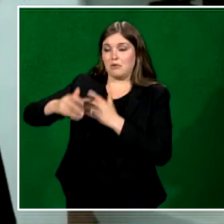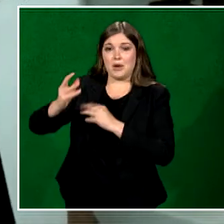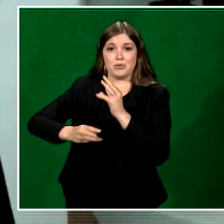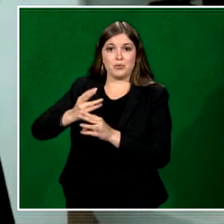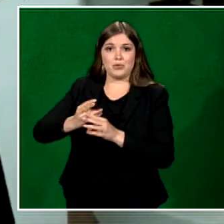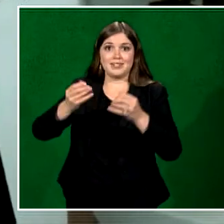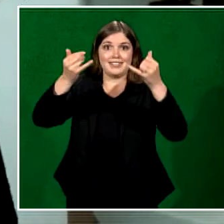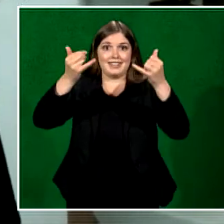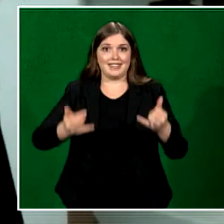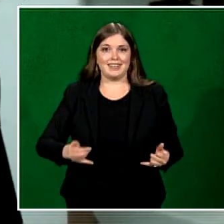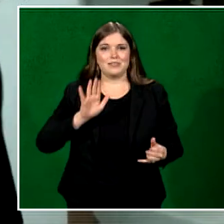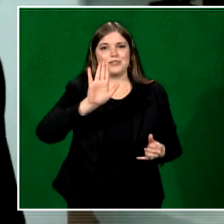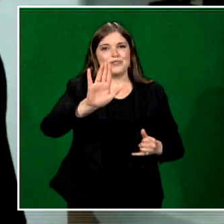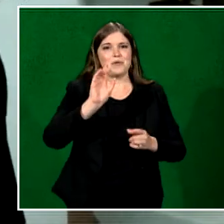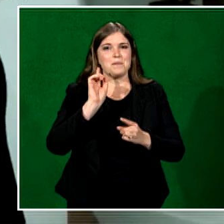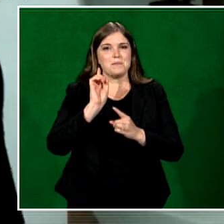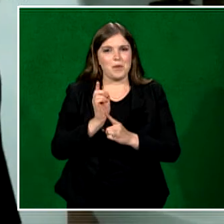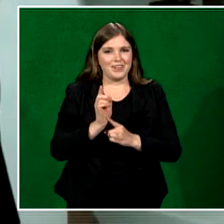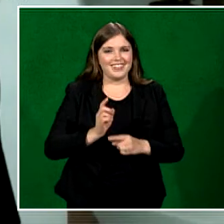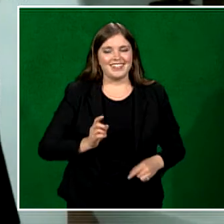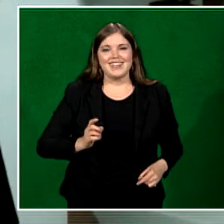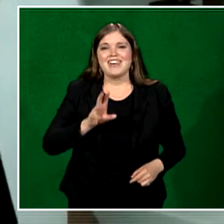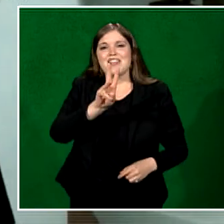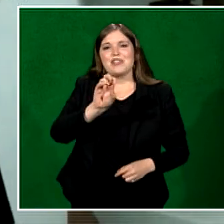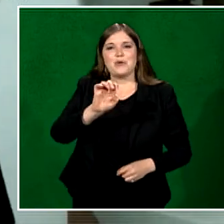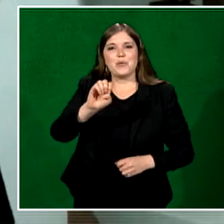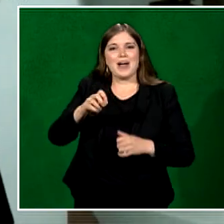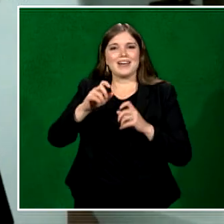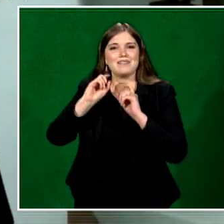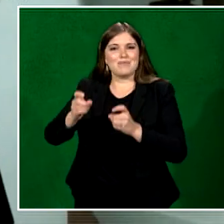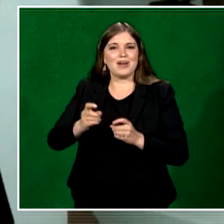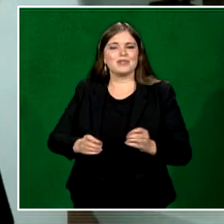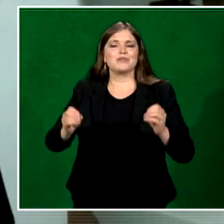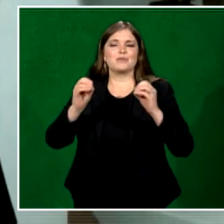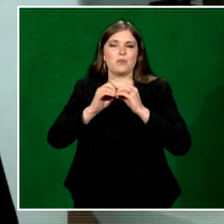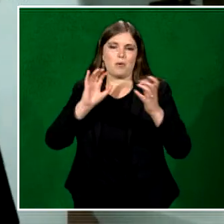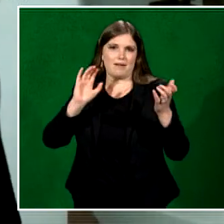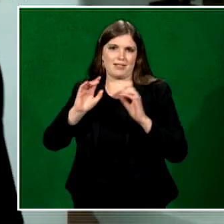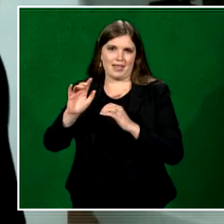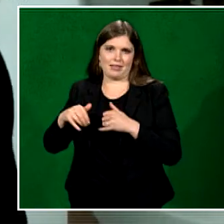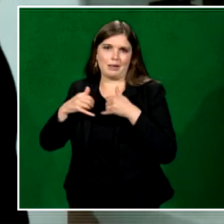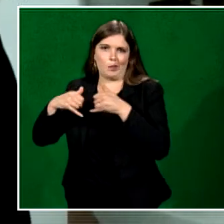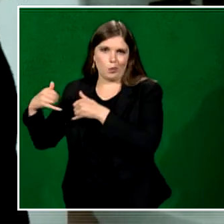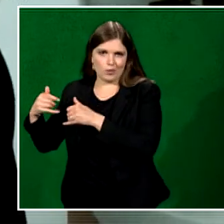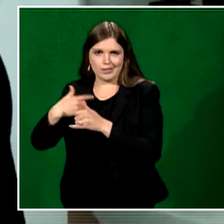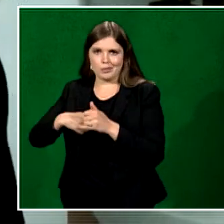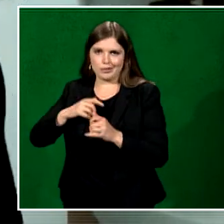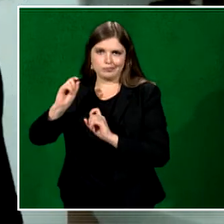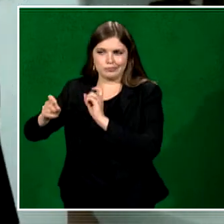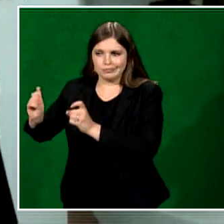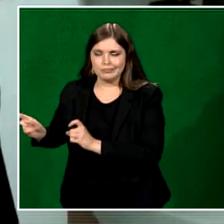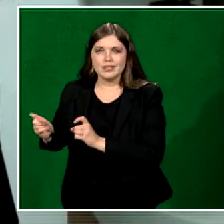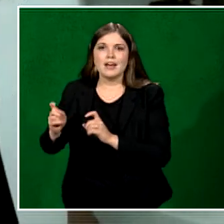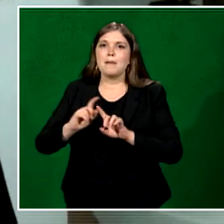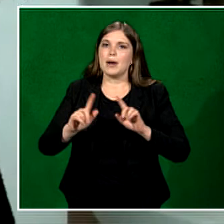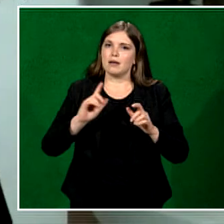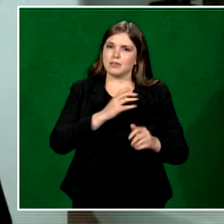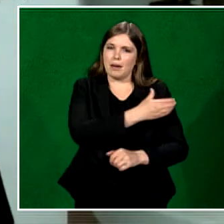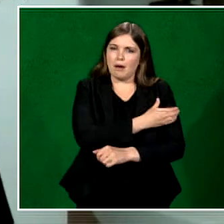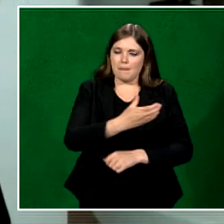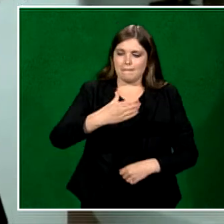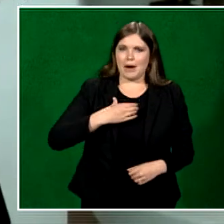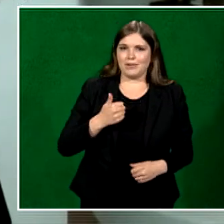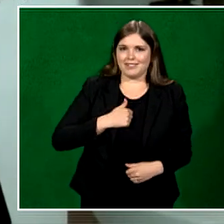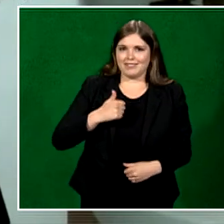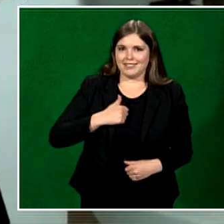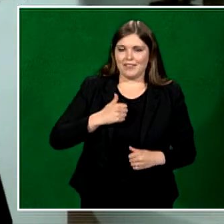your moment. Wege Prize is about so much more than the awards we're about to present. It's about empowering ourselves and each other to embrace new ways